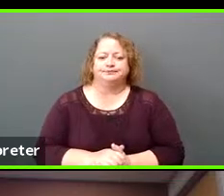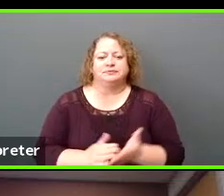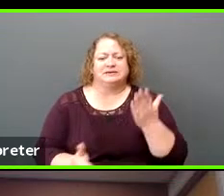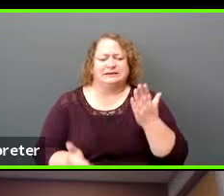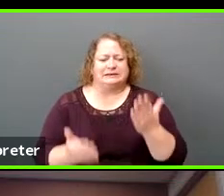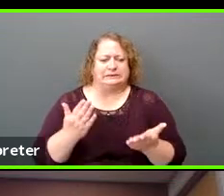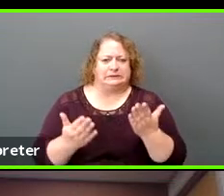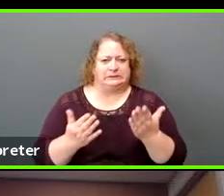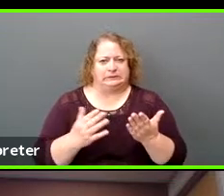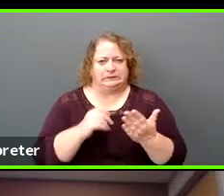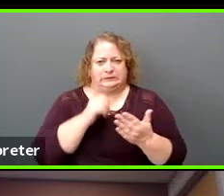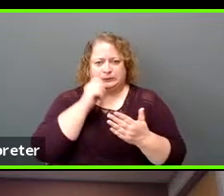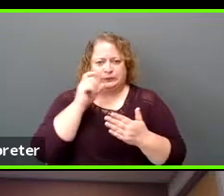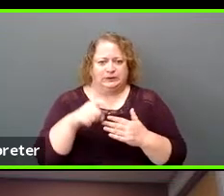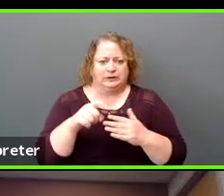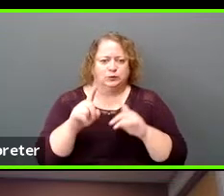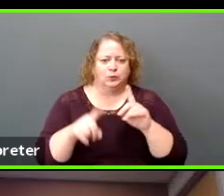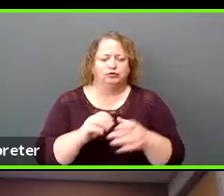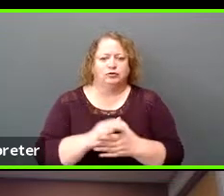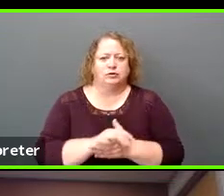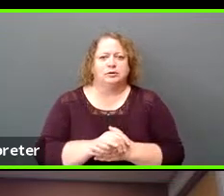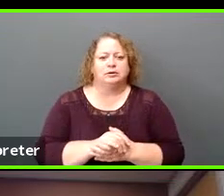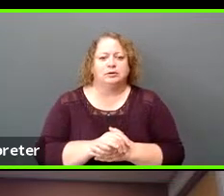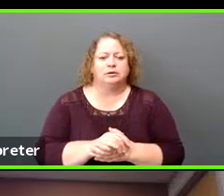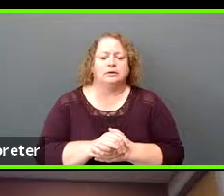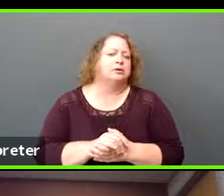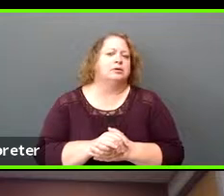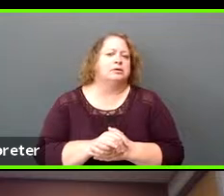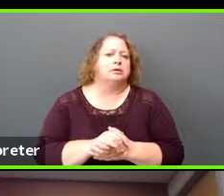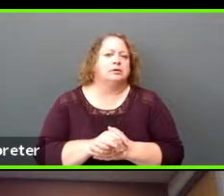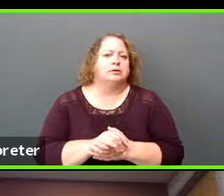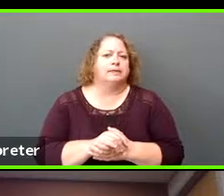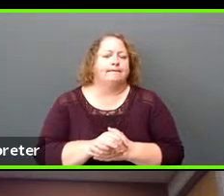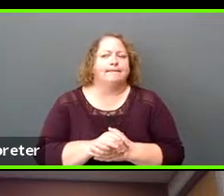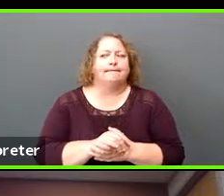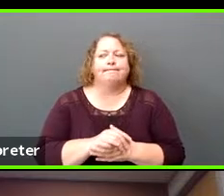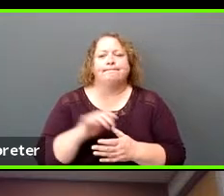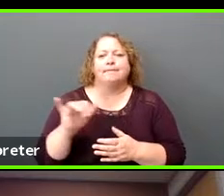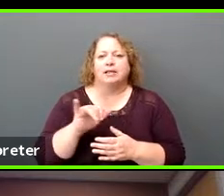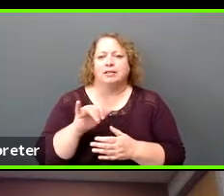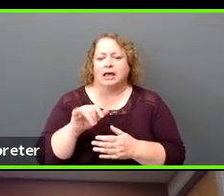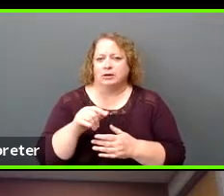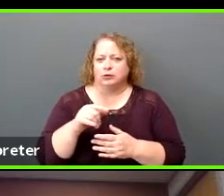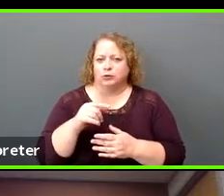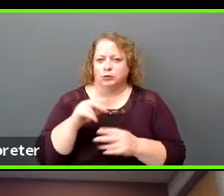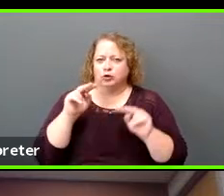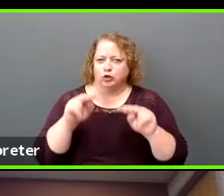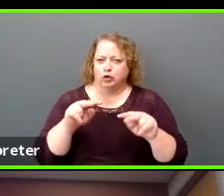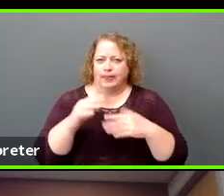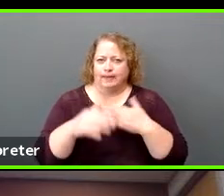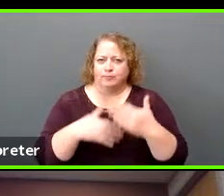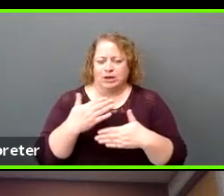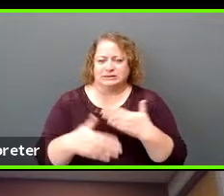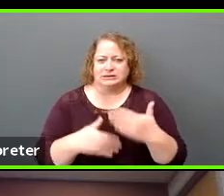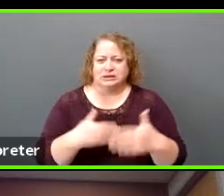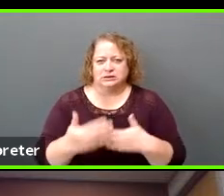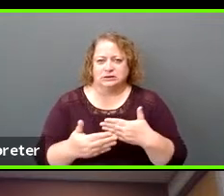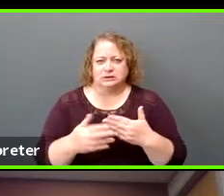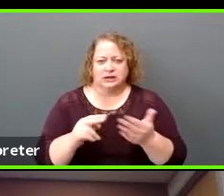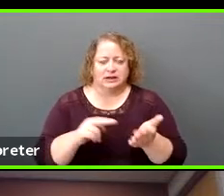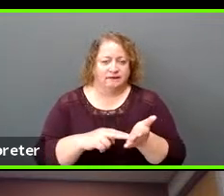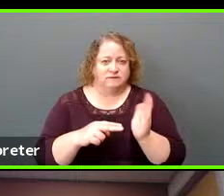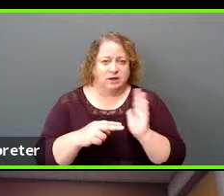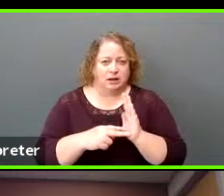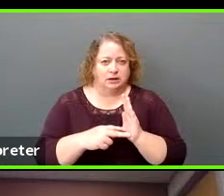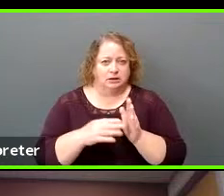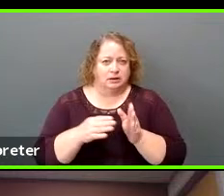may be a redundant question, at least, so please forgive me here, but just again, the metric here was that we were going to look at the processes and define them and